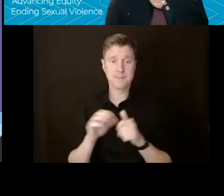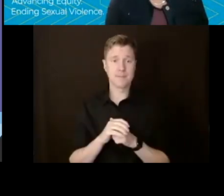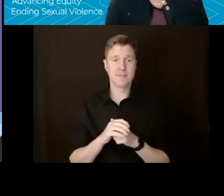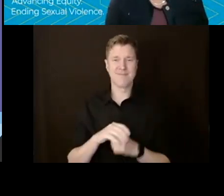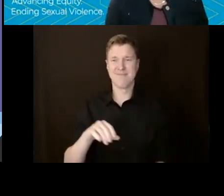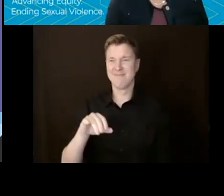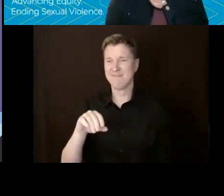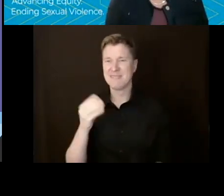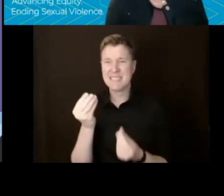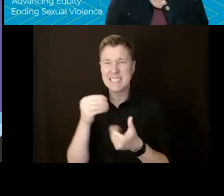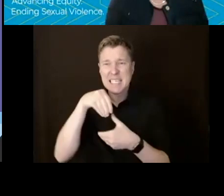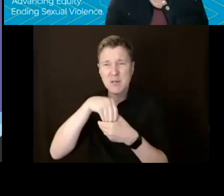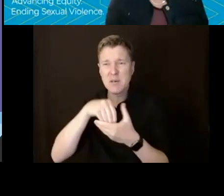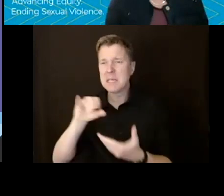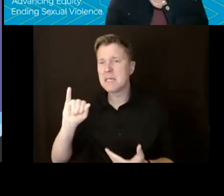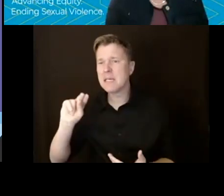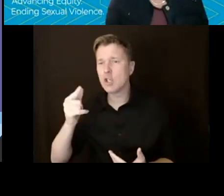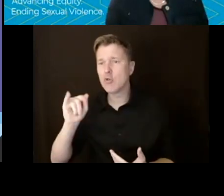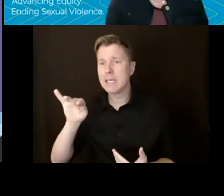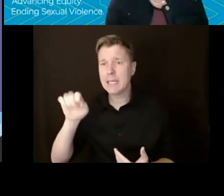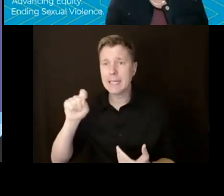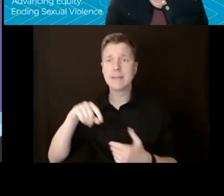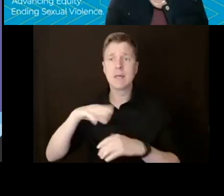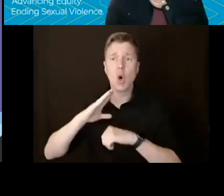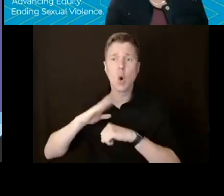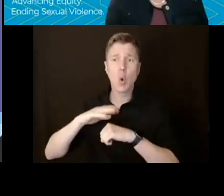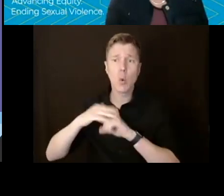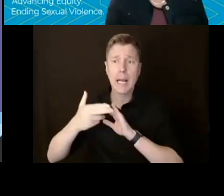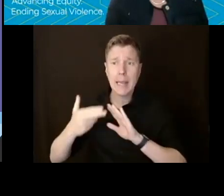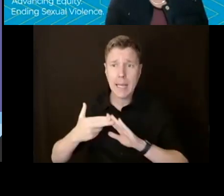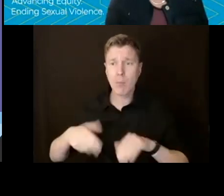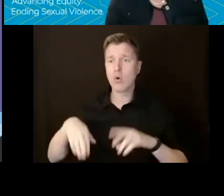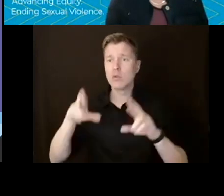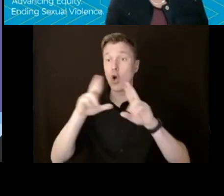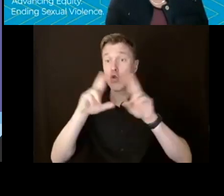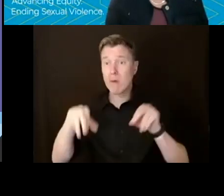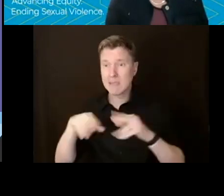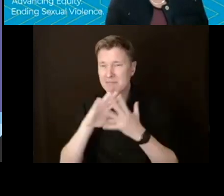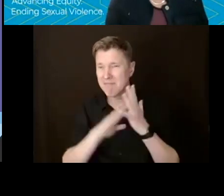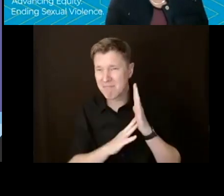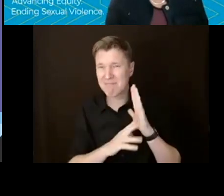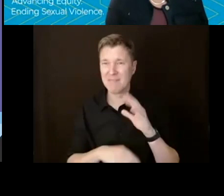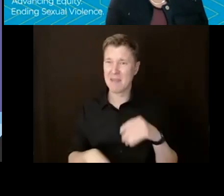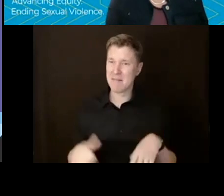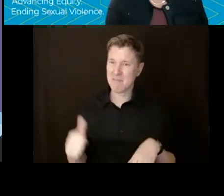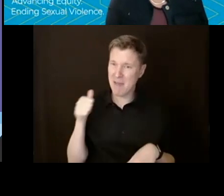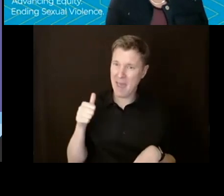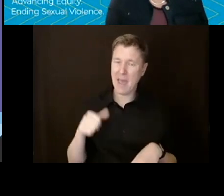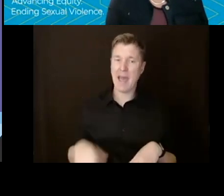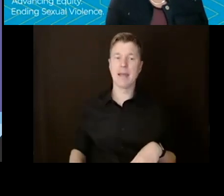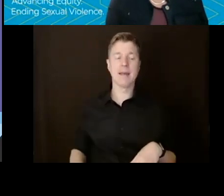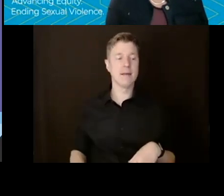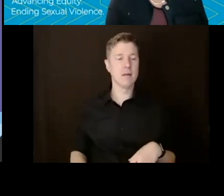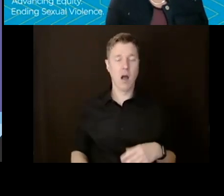Ingredients, directions, warning labels. Yes, you got recipe, right? You got to go and get yourself